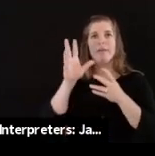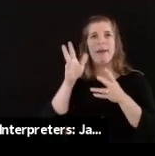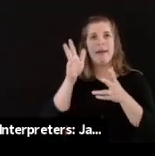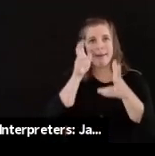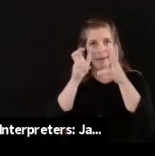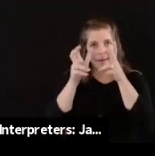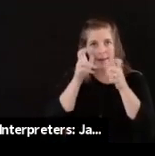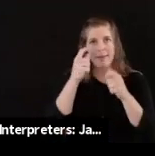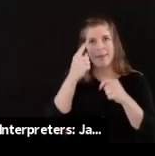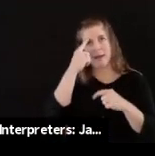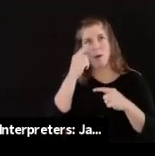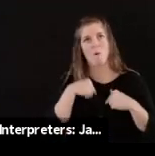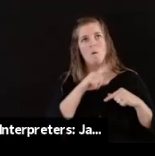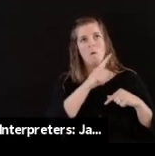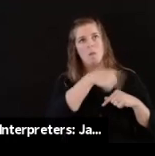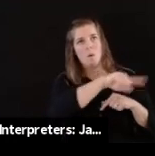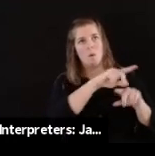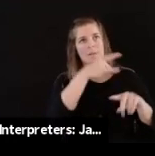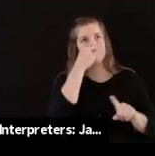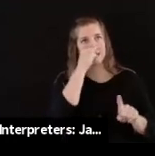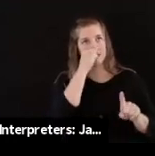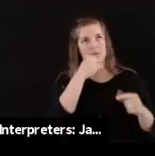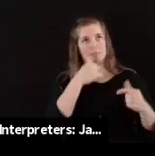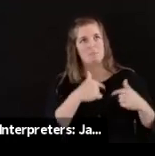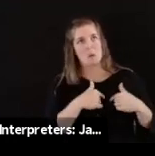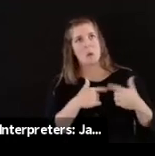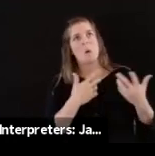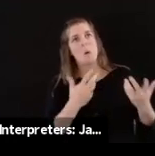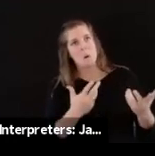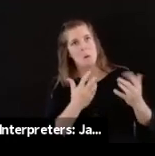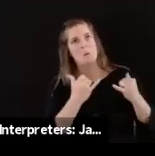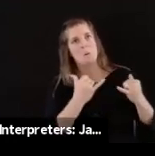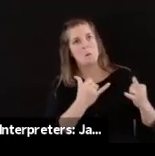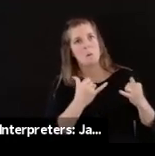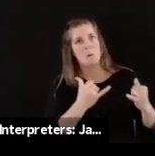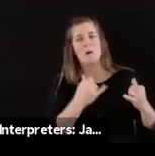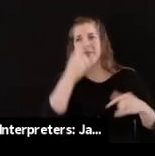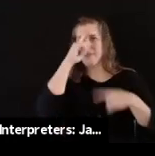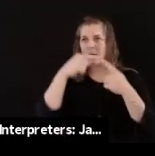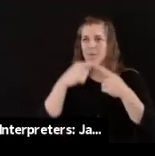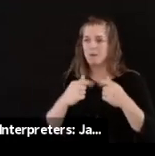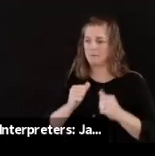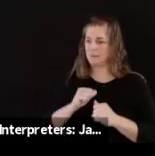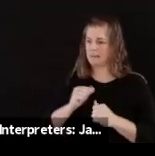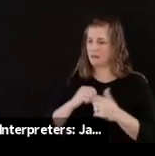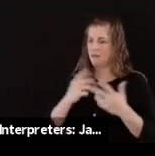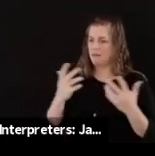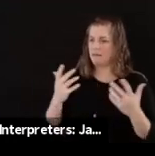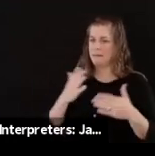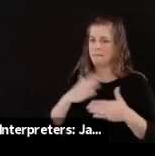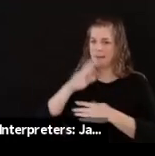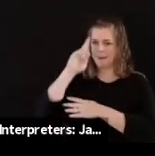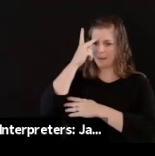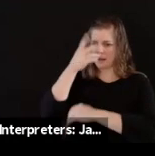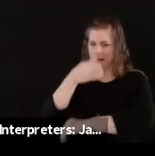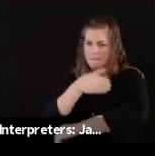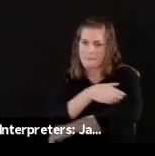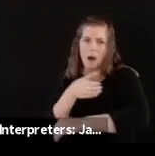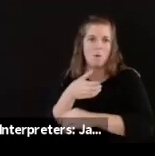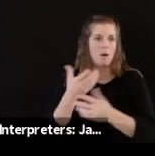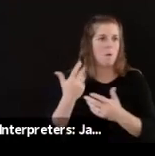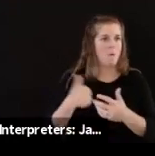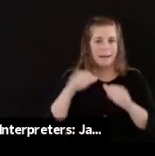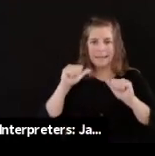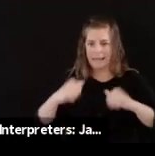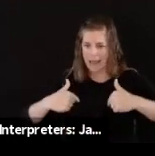themselves. And they start to ask themselves what kind of political power and agency they have. They ask